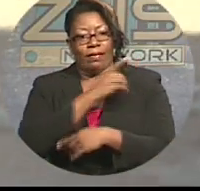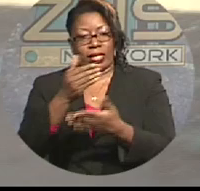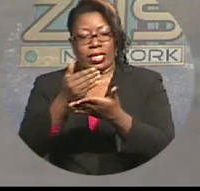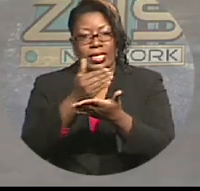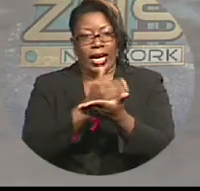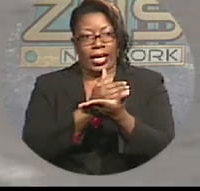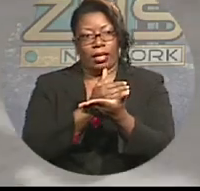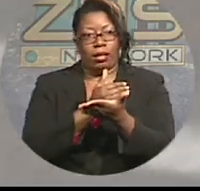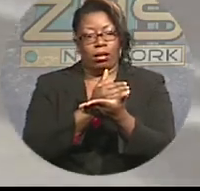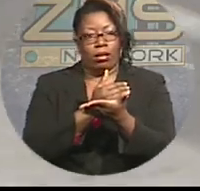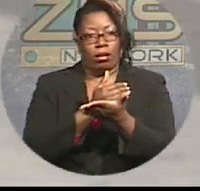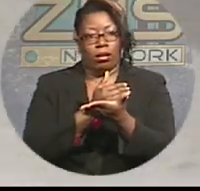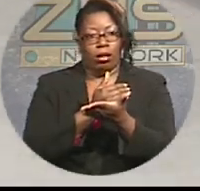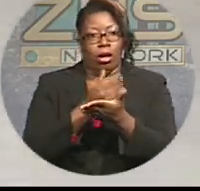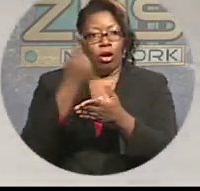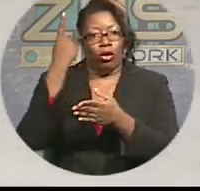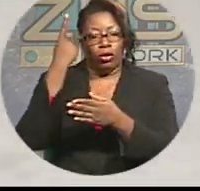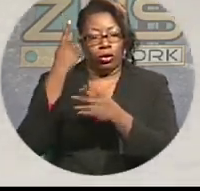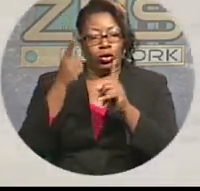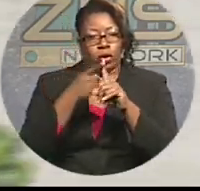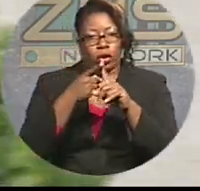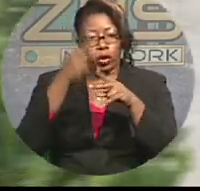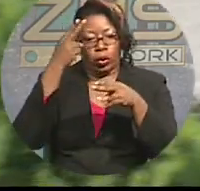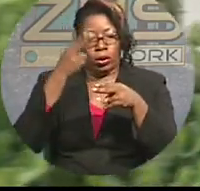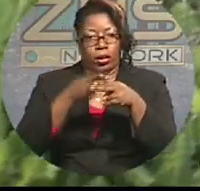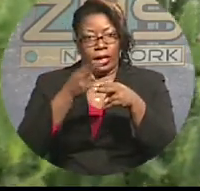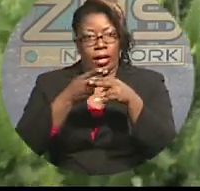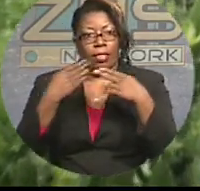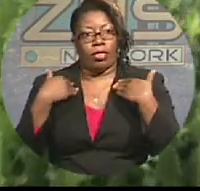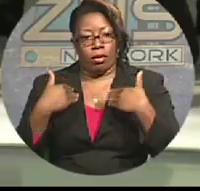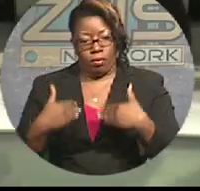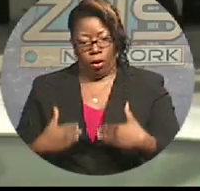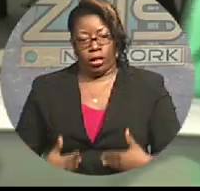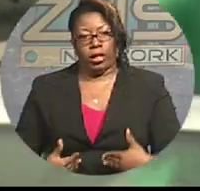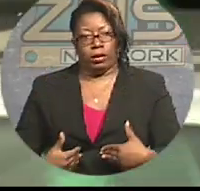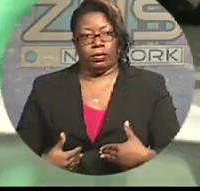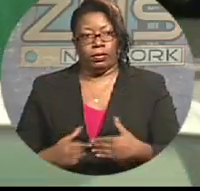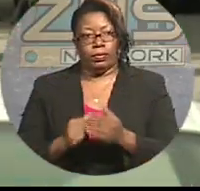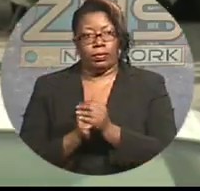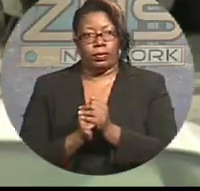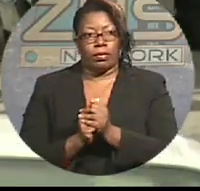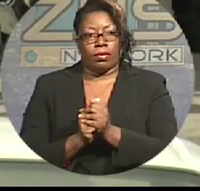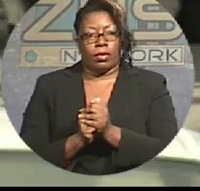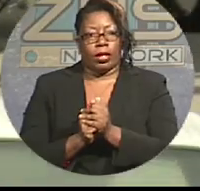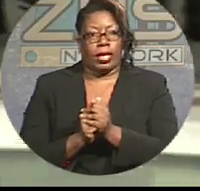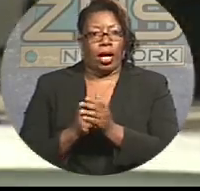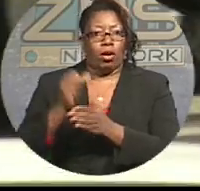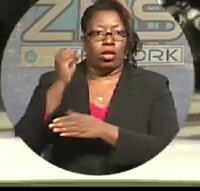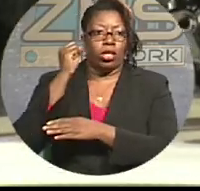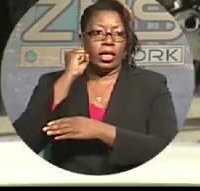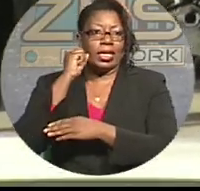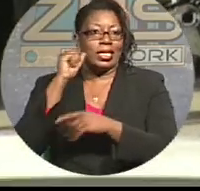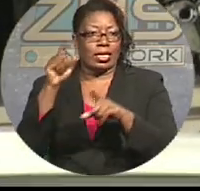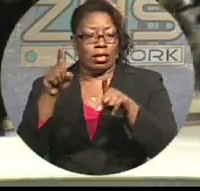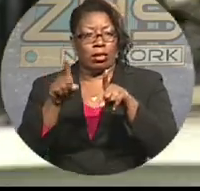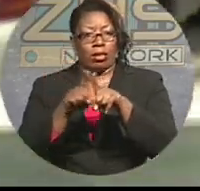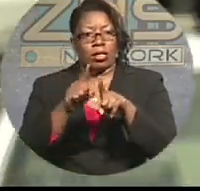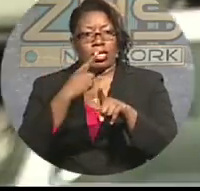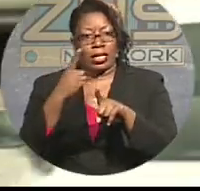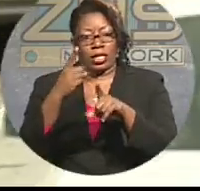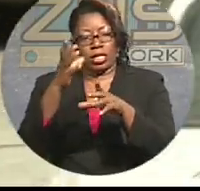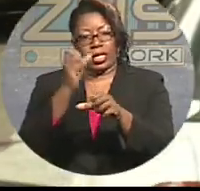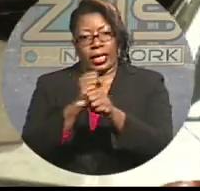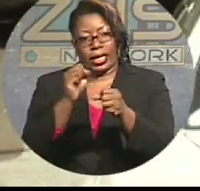for the agonizing task of identifying the bodies of their loved ones. Shaquille's sister Precious says her family is taking his death extremely